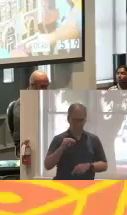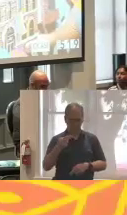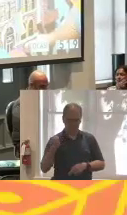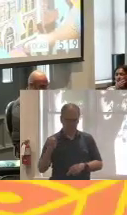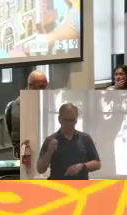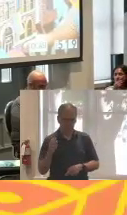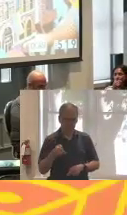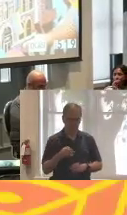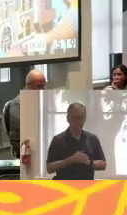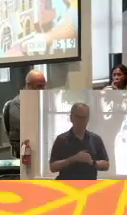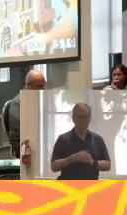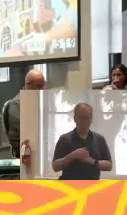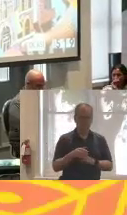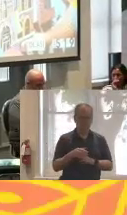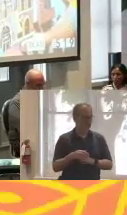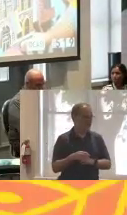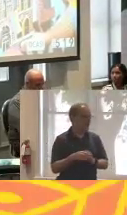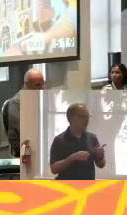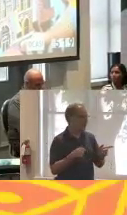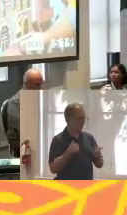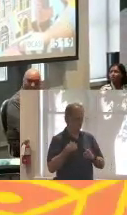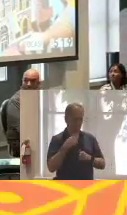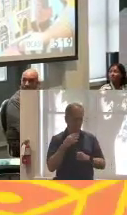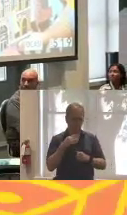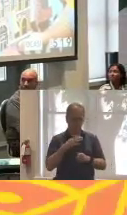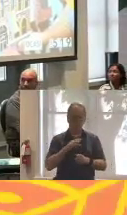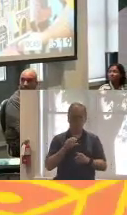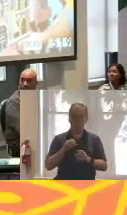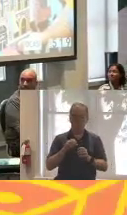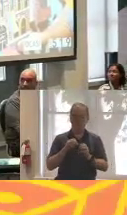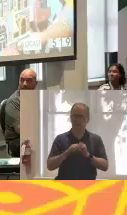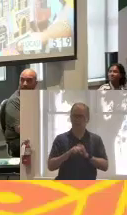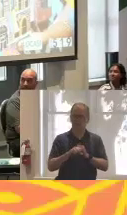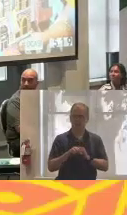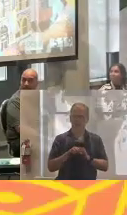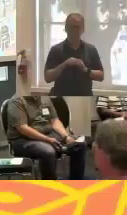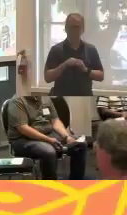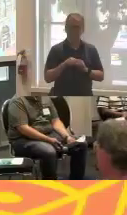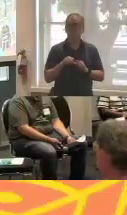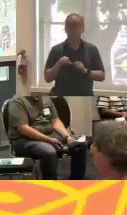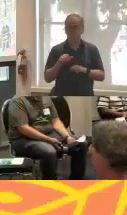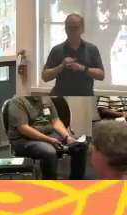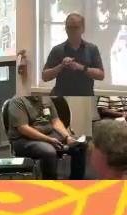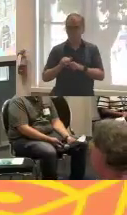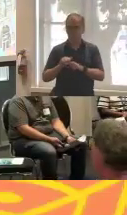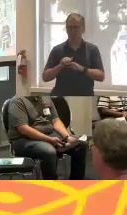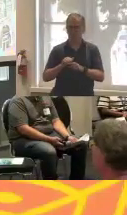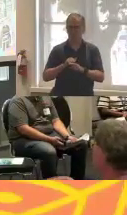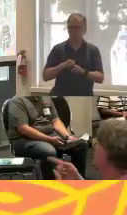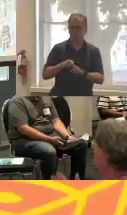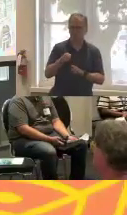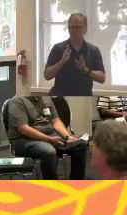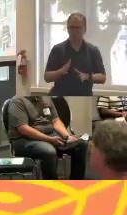519. So as you can tell, I'm actually not primarily working in the newcomer youth sector